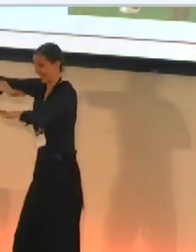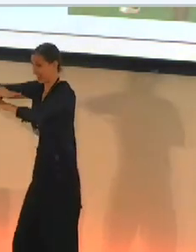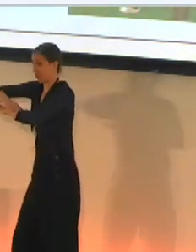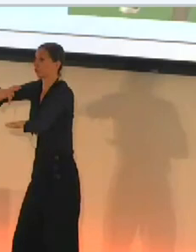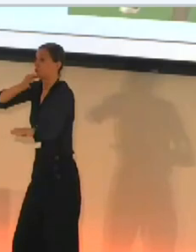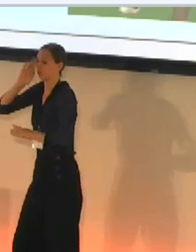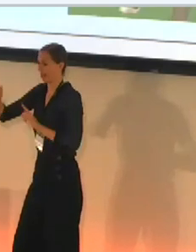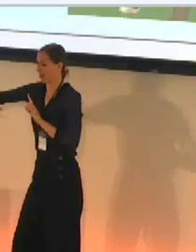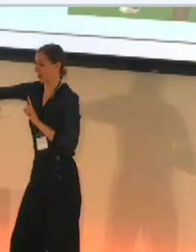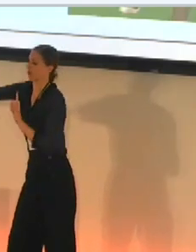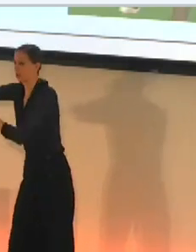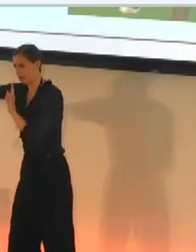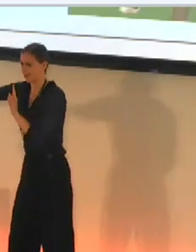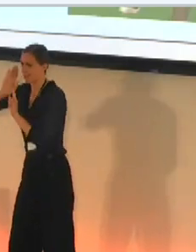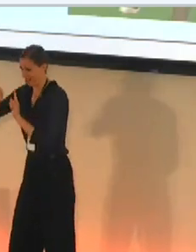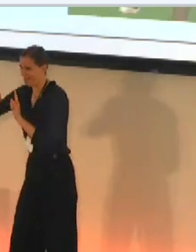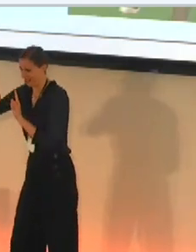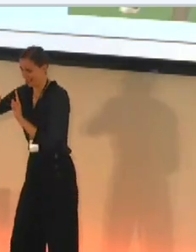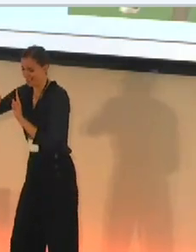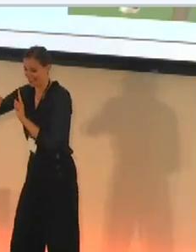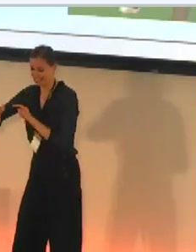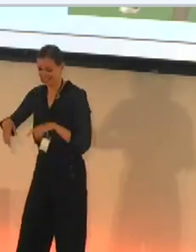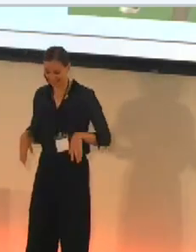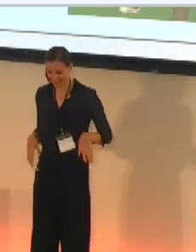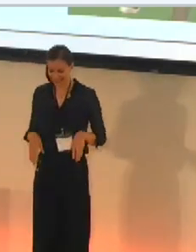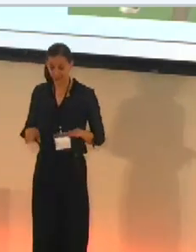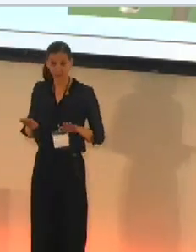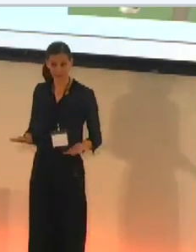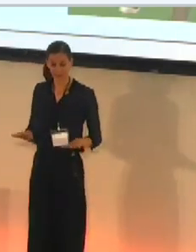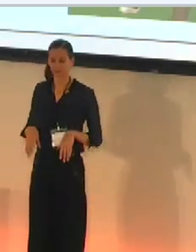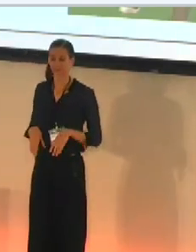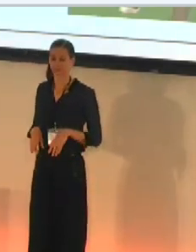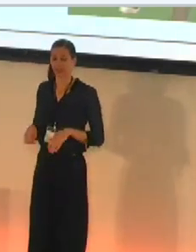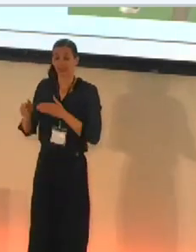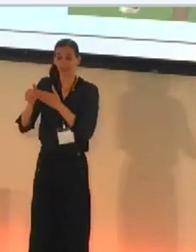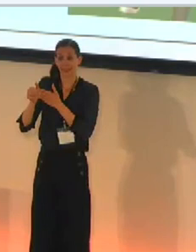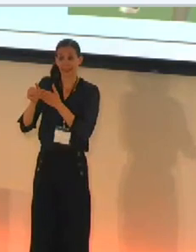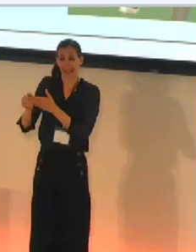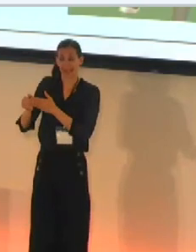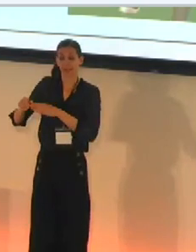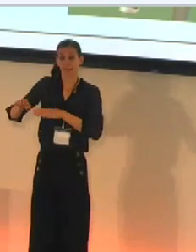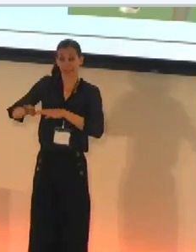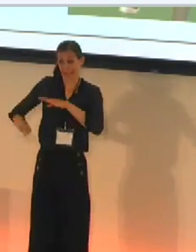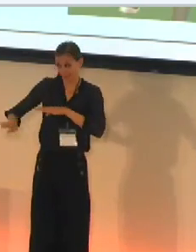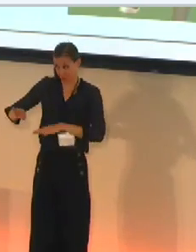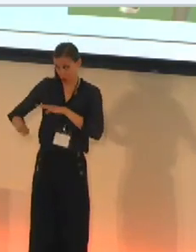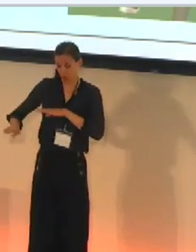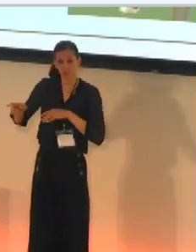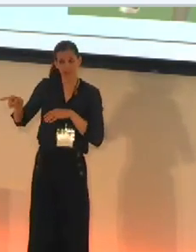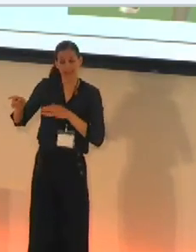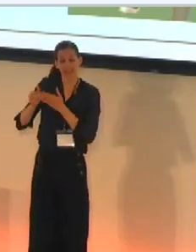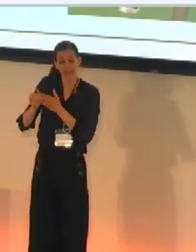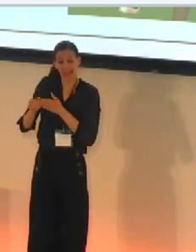picnic table. Now, as according to our guidelines for the guide's behavior that I mentioned to you all earlier, the guide in